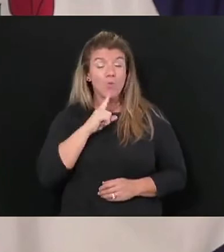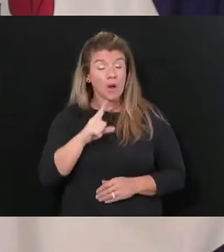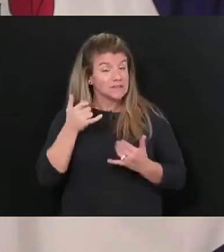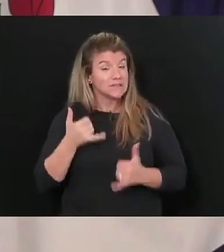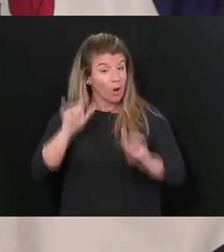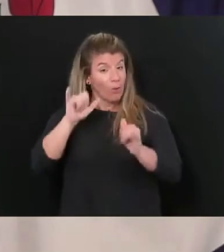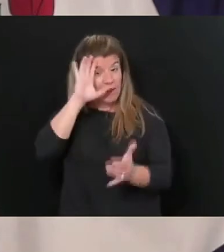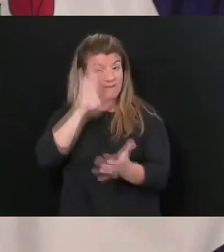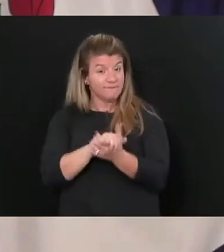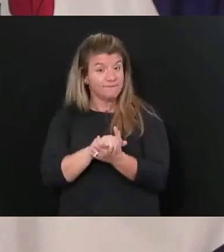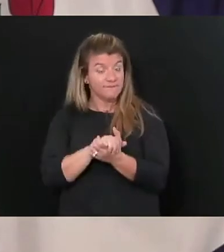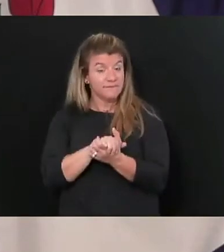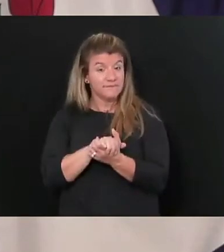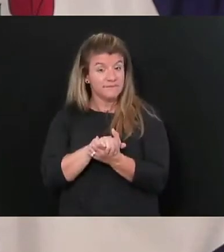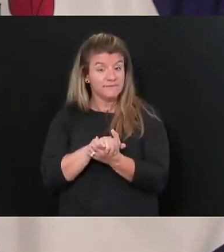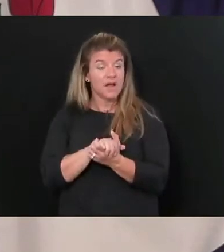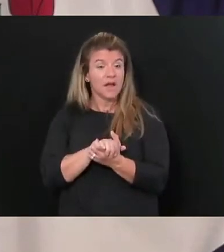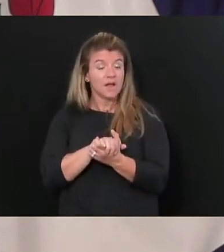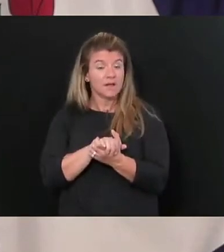that,